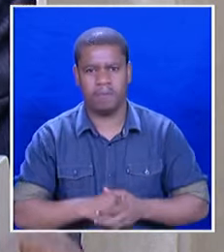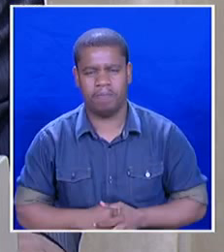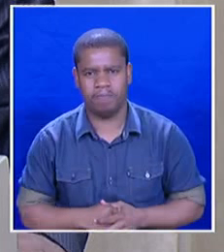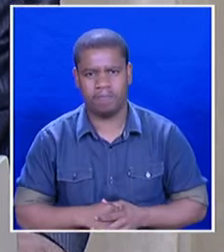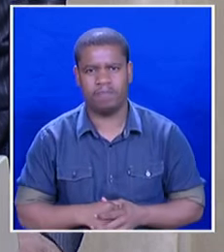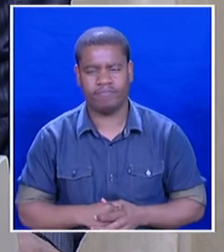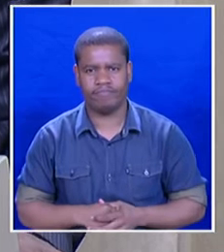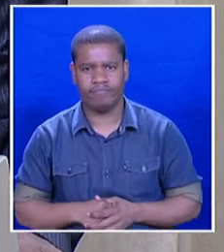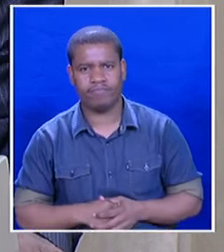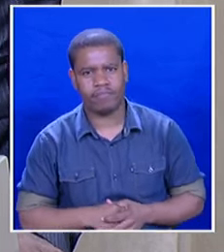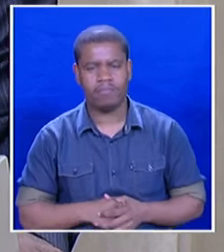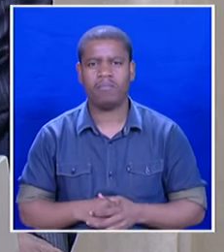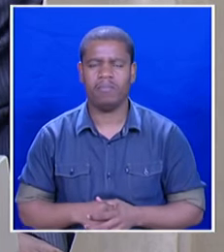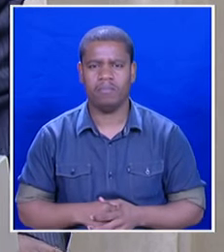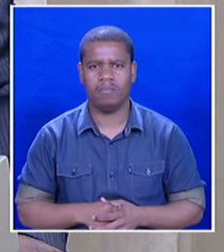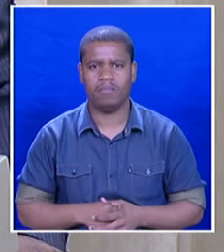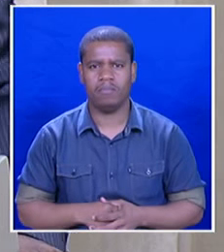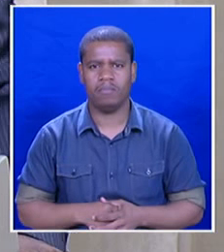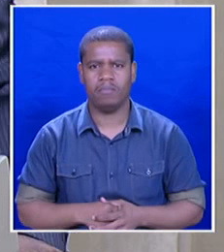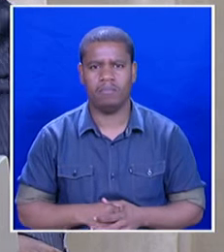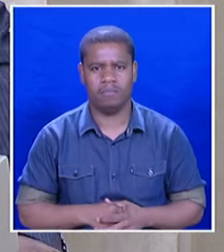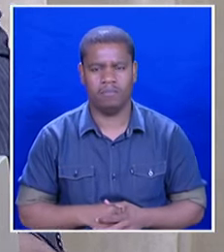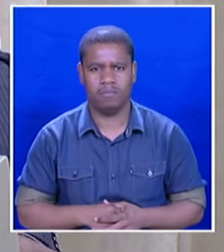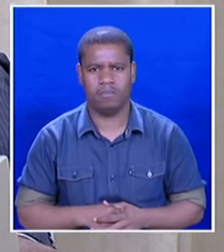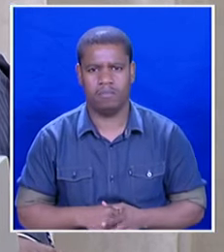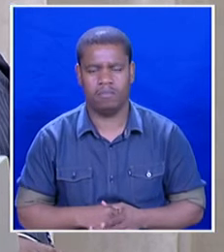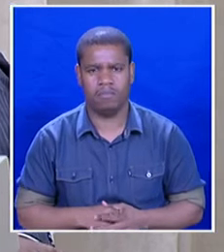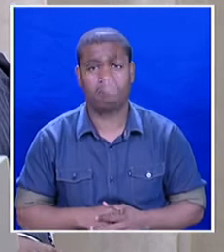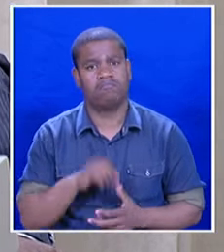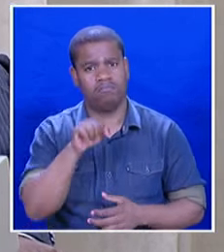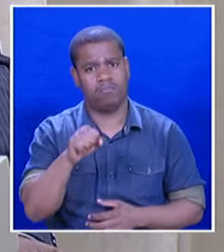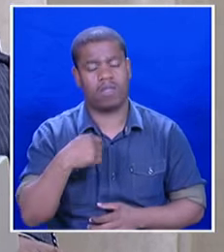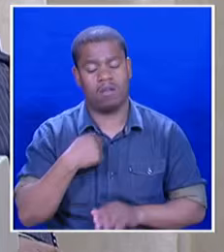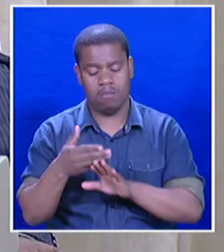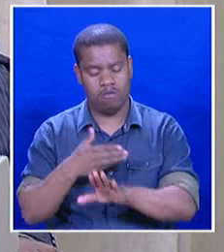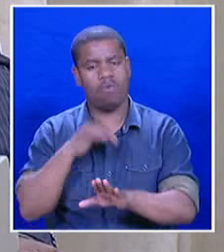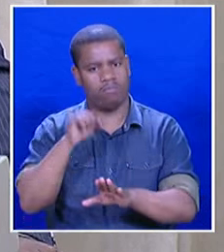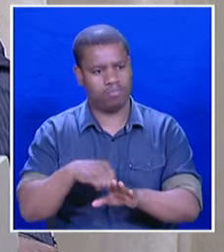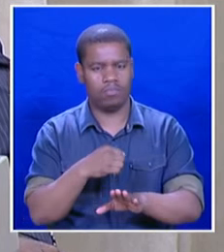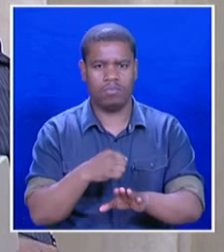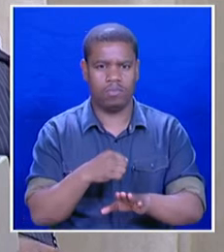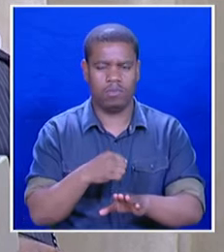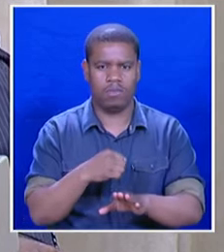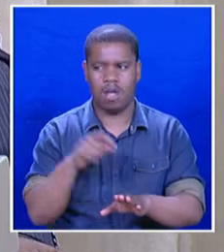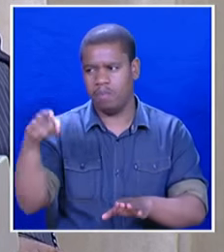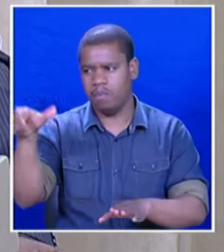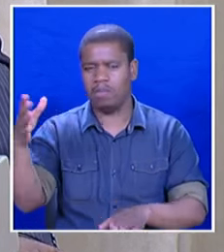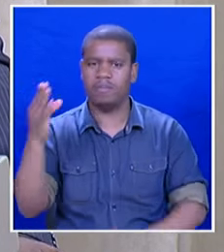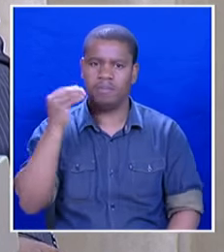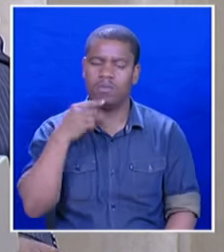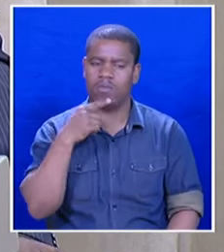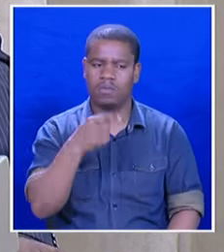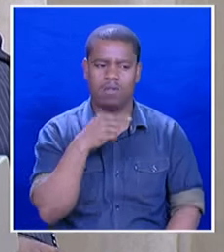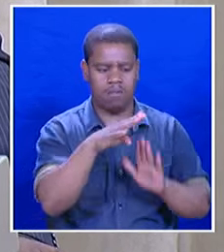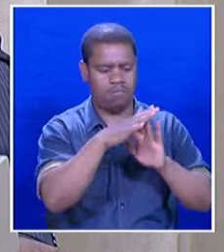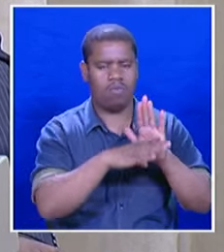for raising that question, because it has been said before that these programs should not be programs through which we recycle